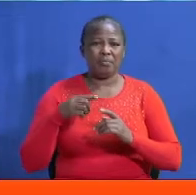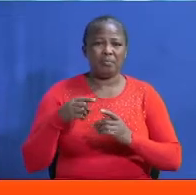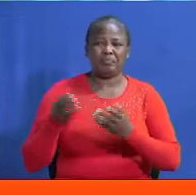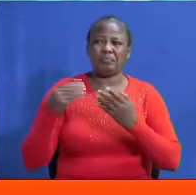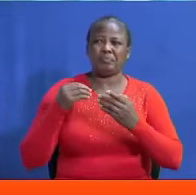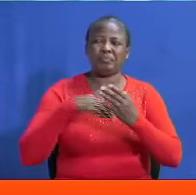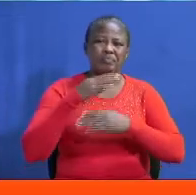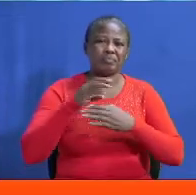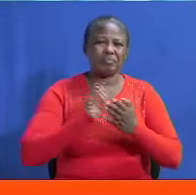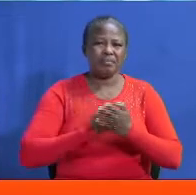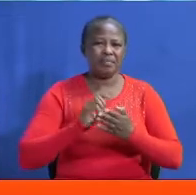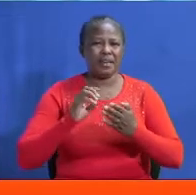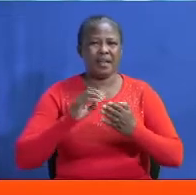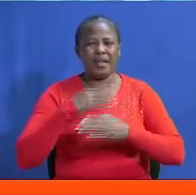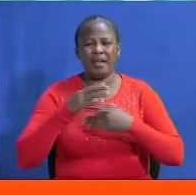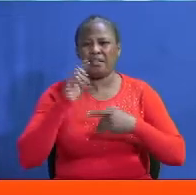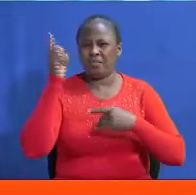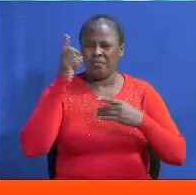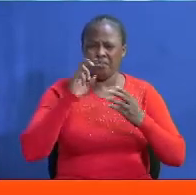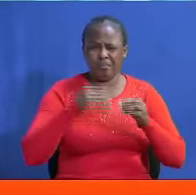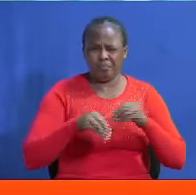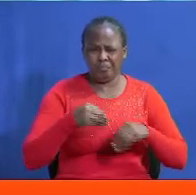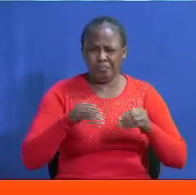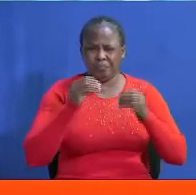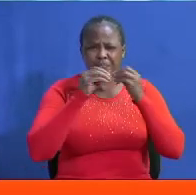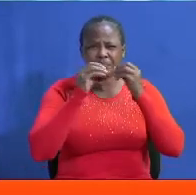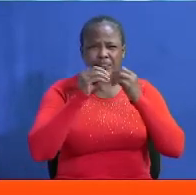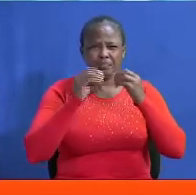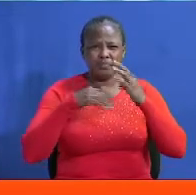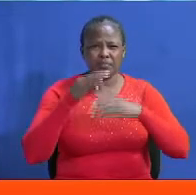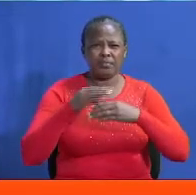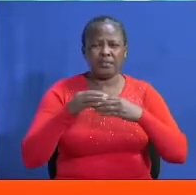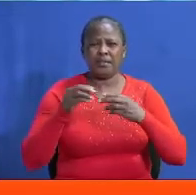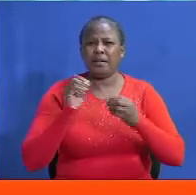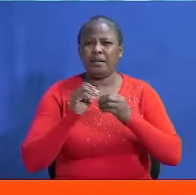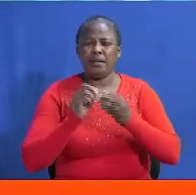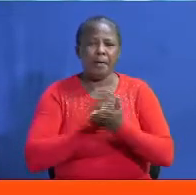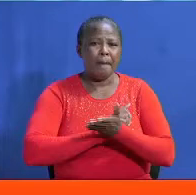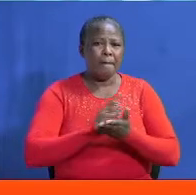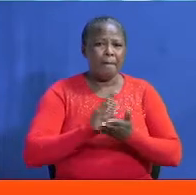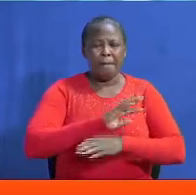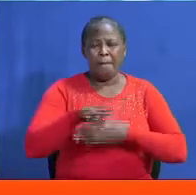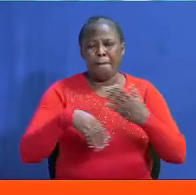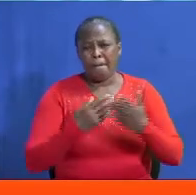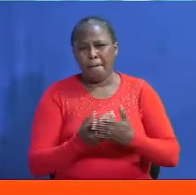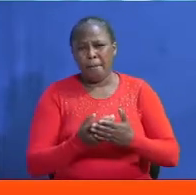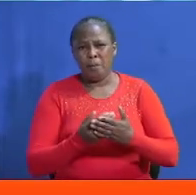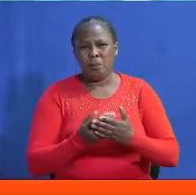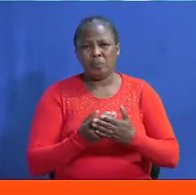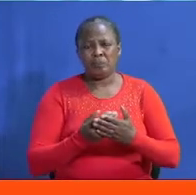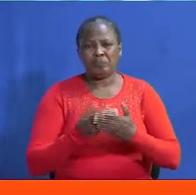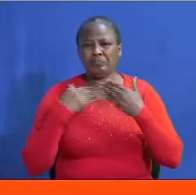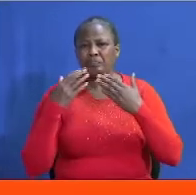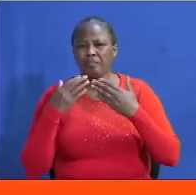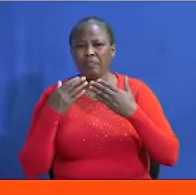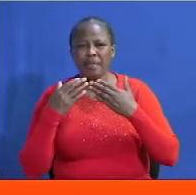next week after the first election. You're right. Then we meet and then we discuss on the outcome, the voter turnout and things like that. Yeah. That